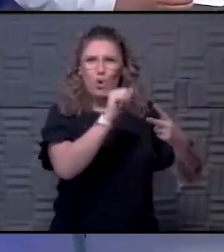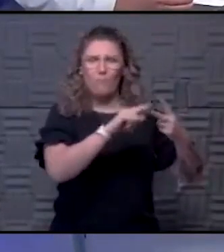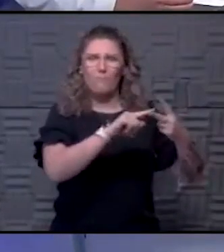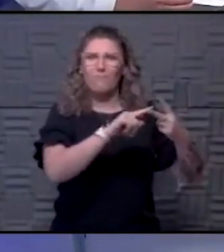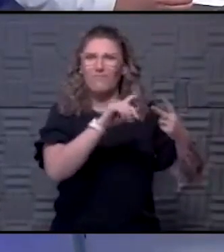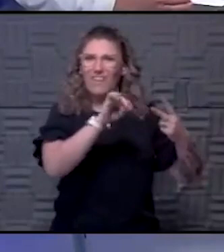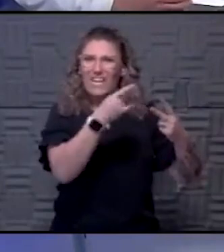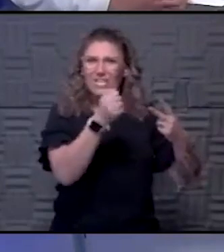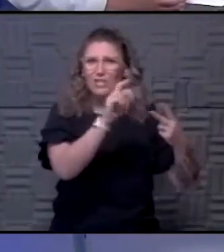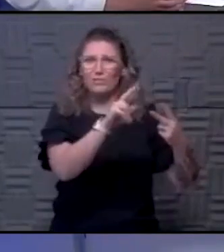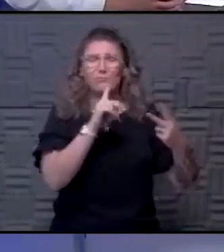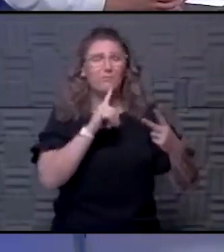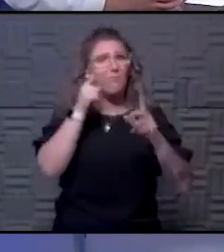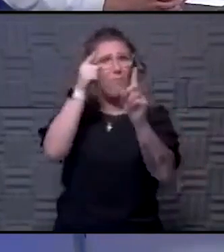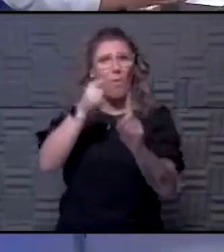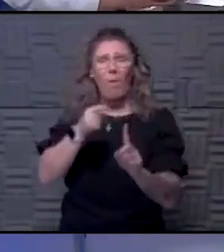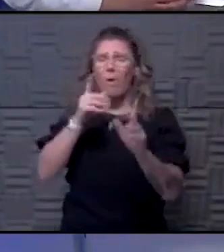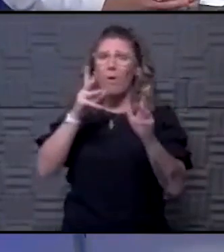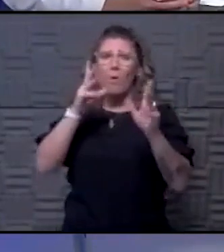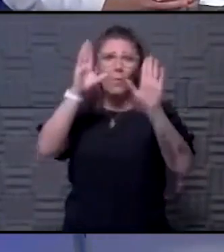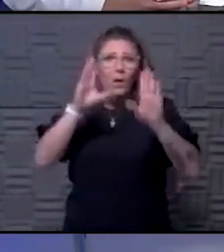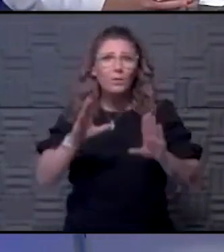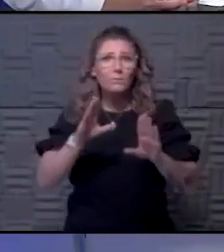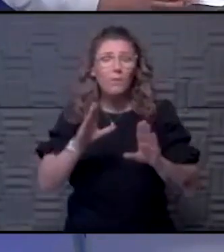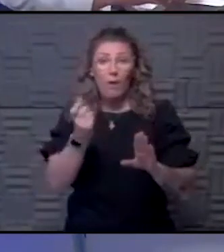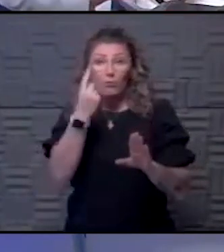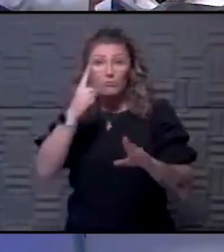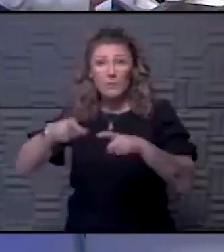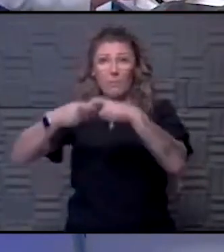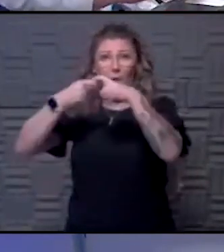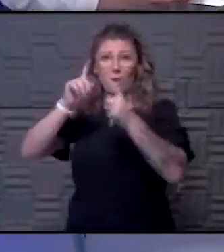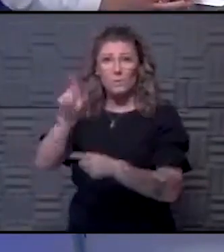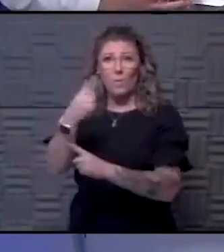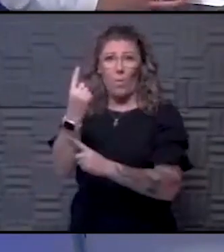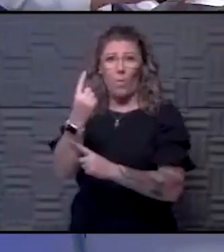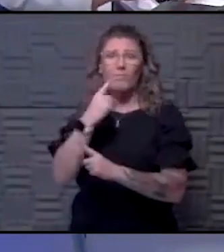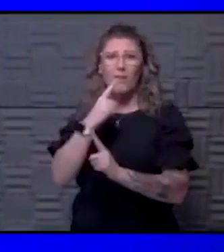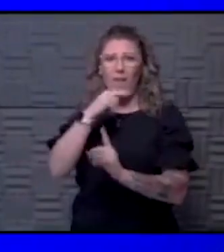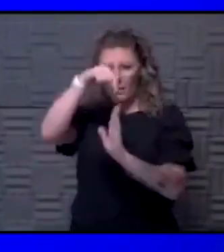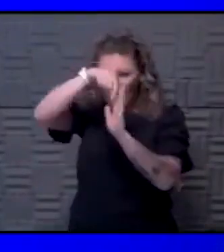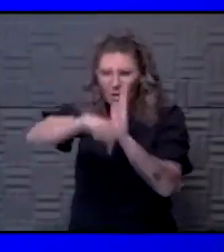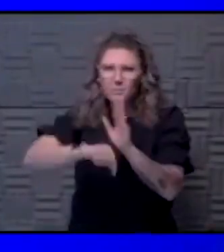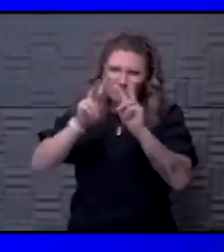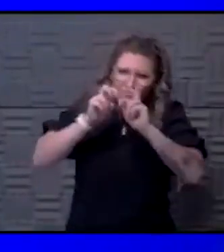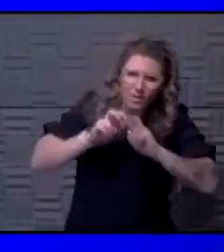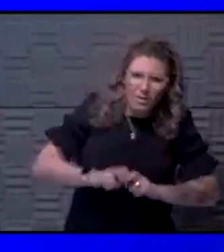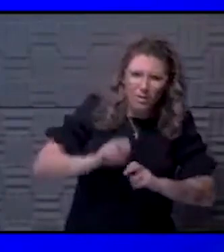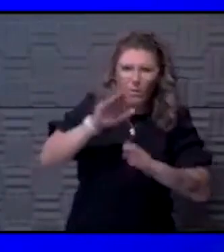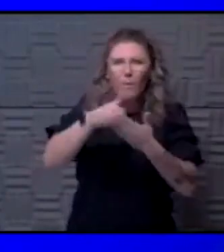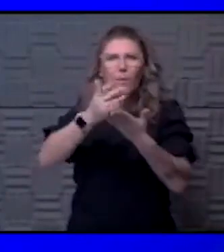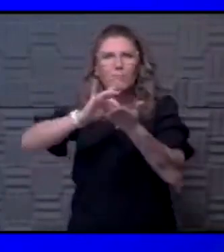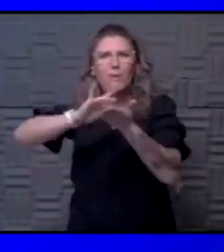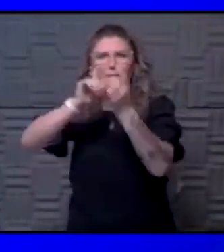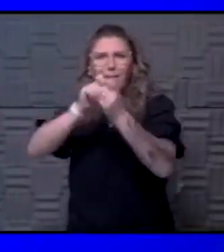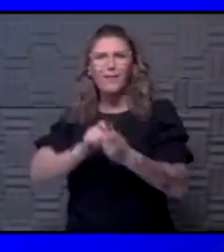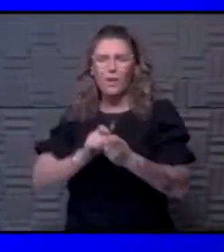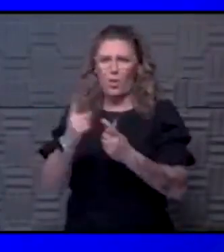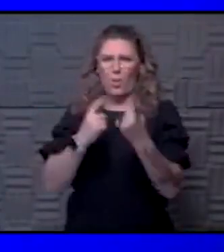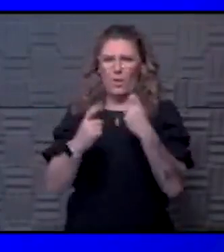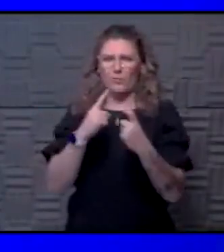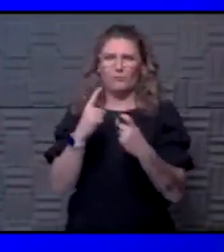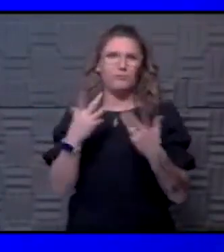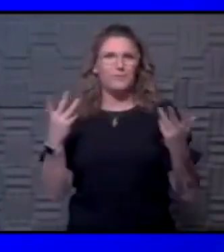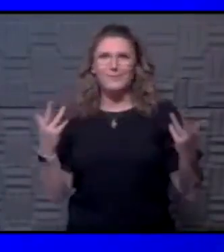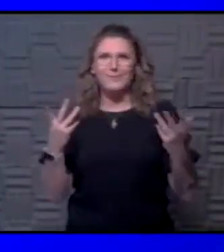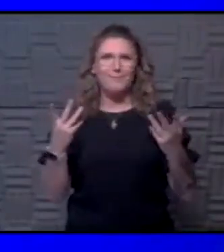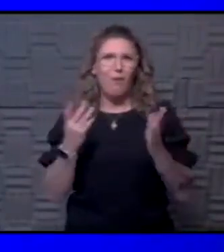because we have to understand it is a pause, and they are just trying to deep dive and to get all the medical details. We get questions all the time